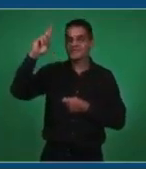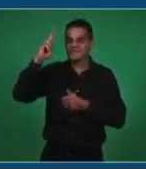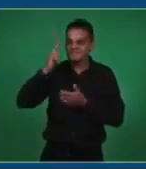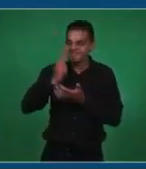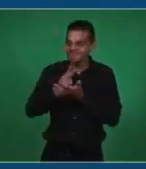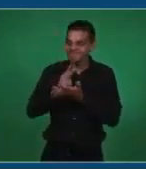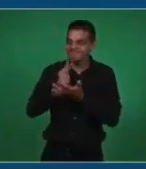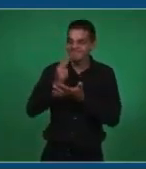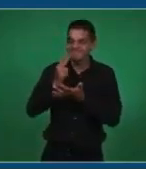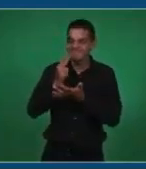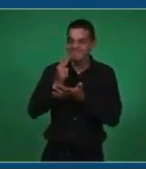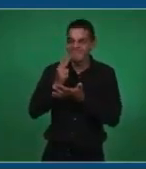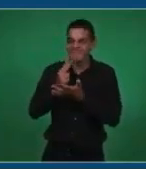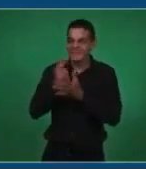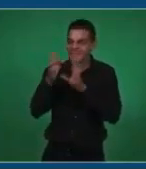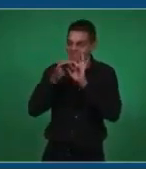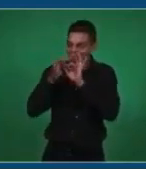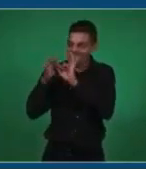in my chest